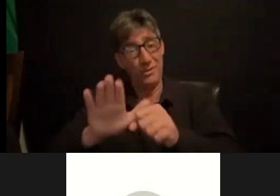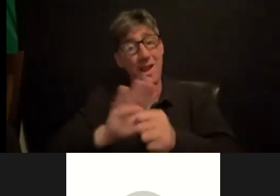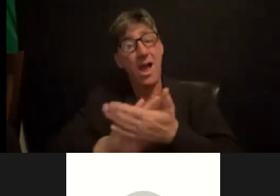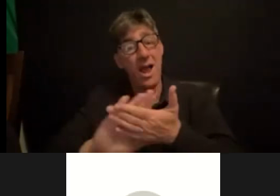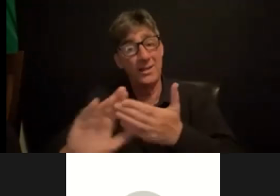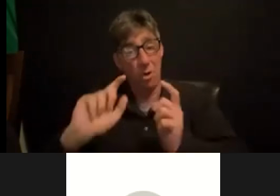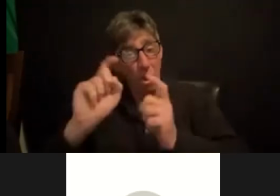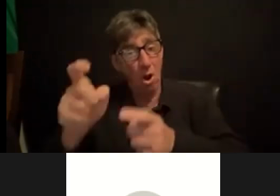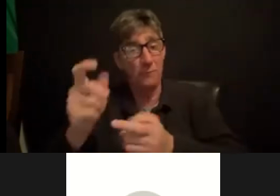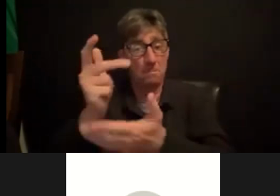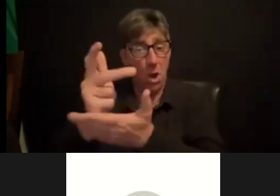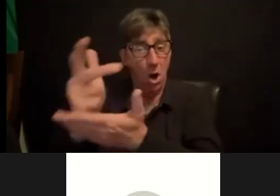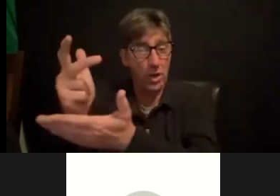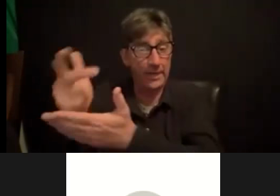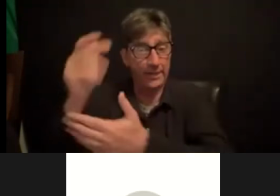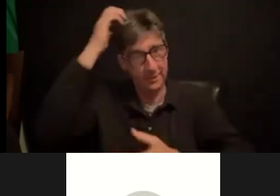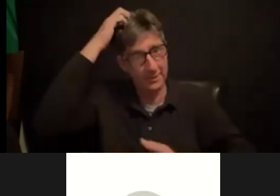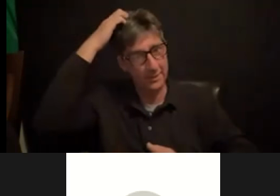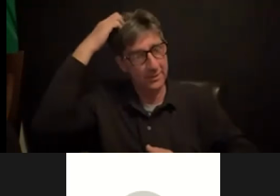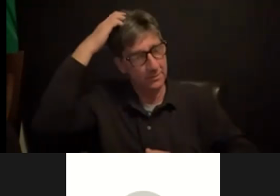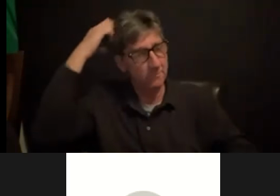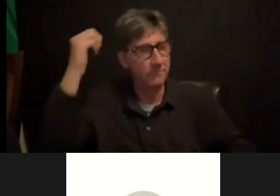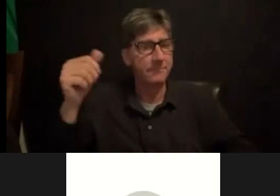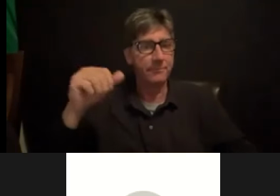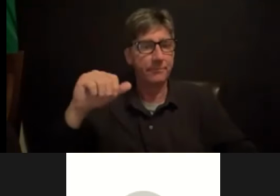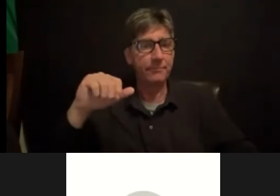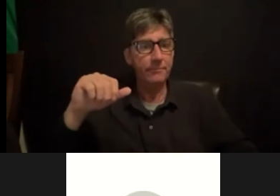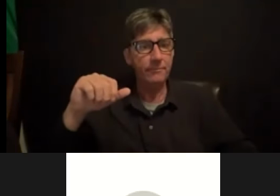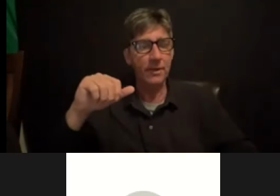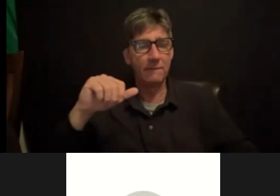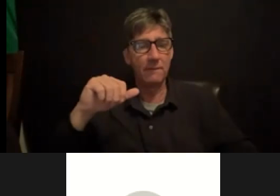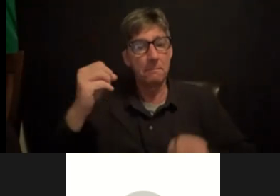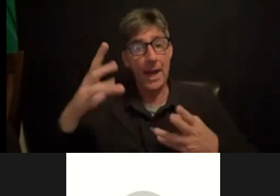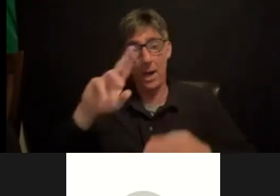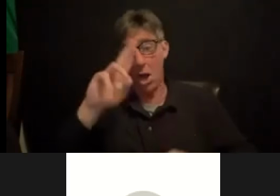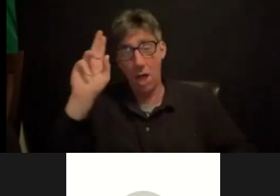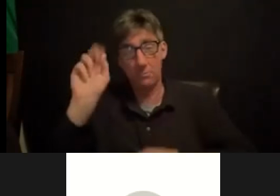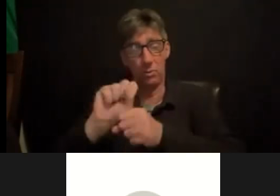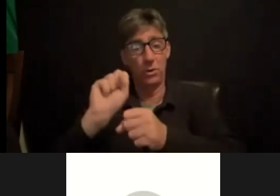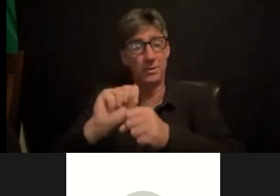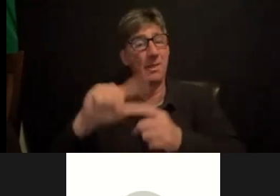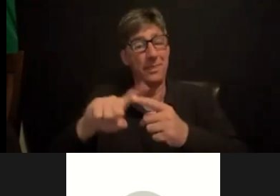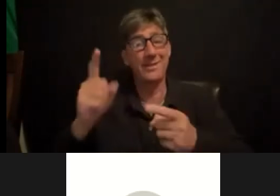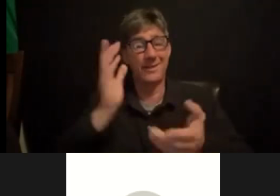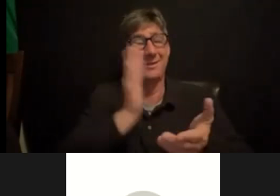hospital workers who do hold a MBTA pass. However, that privilege will be ending,